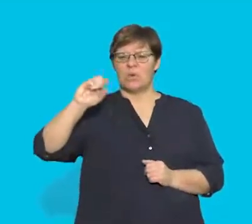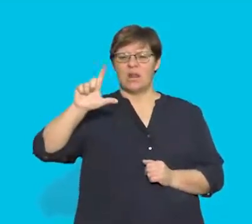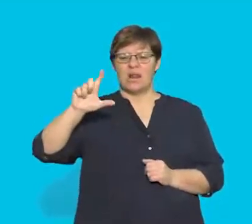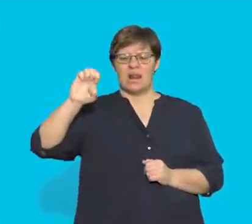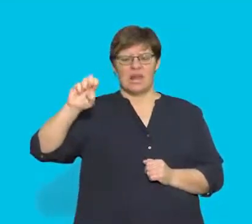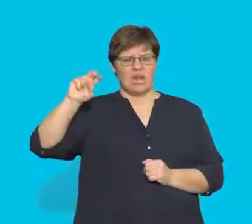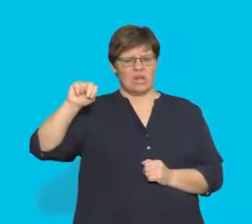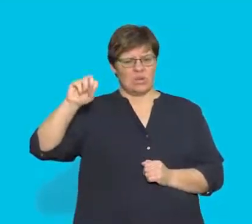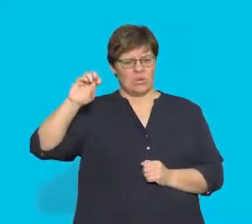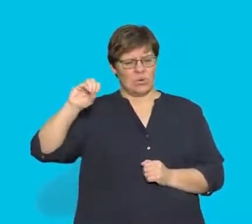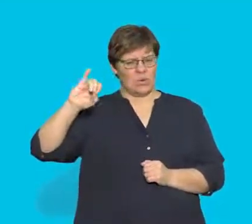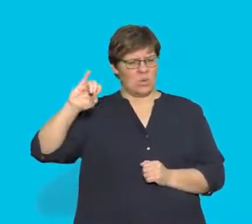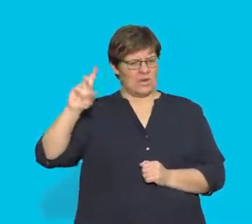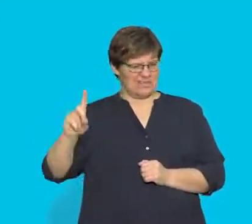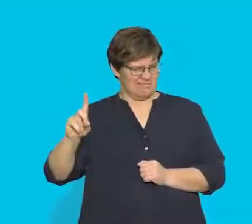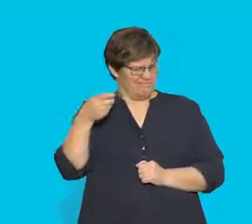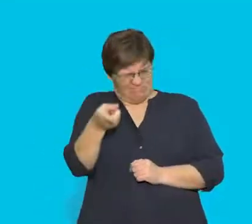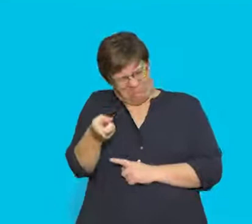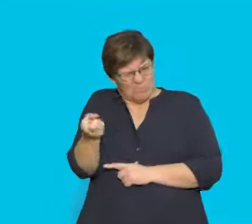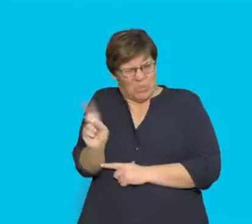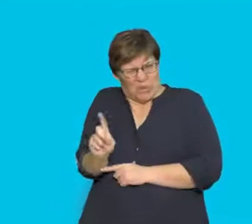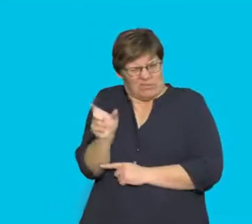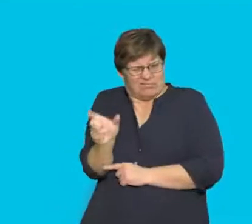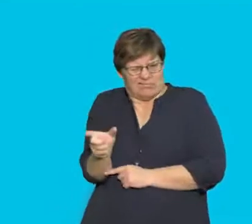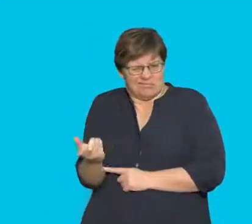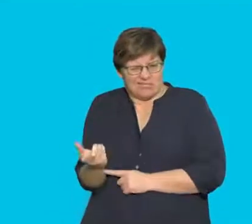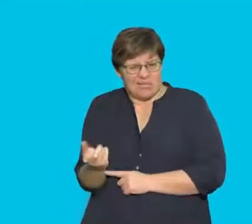solenoid? It's an interesting word.